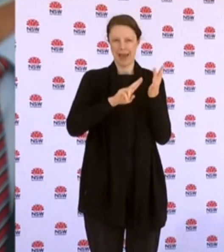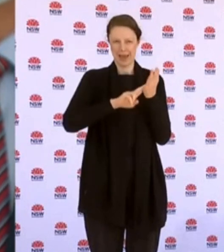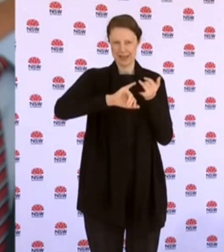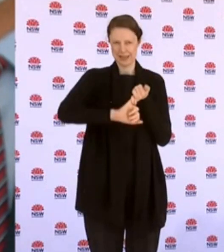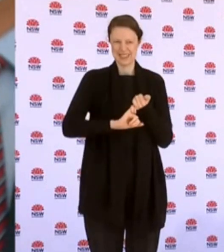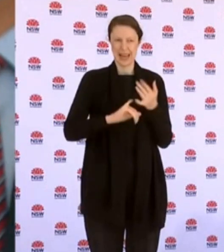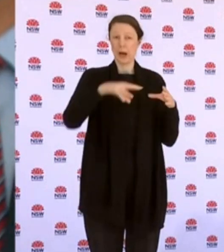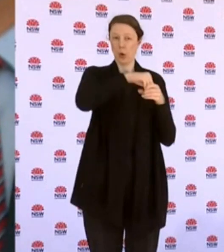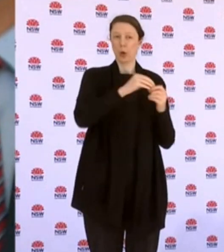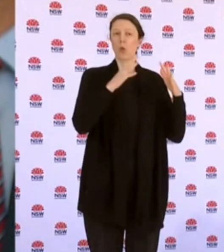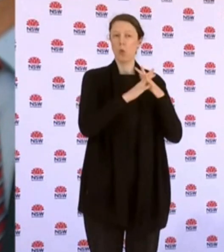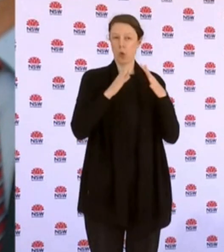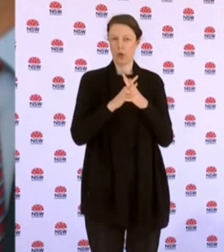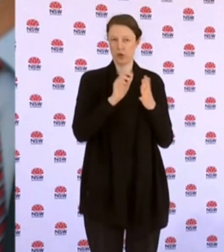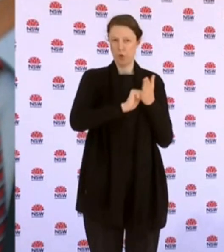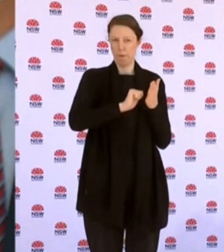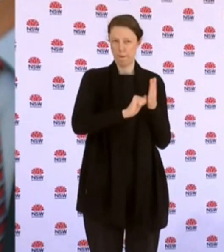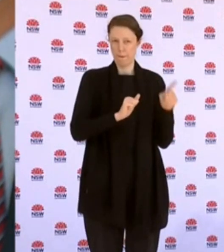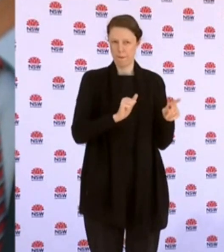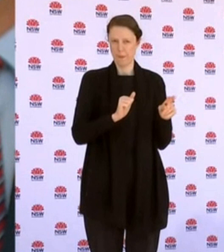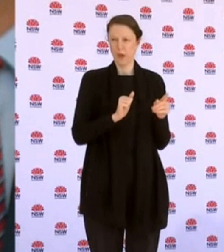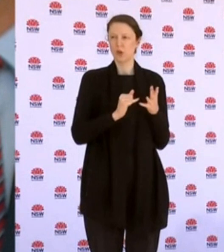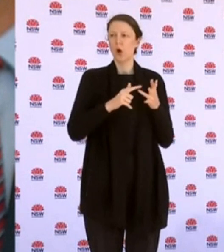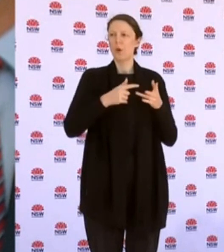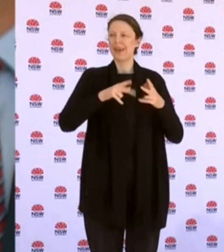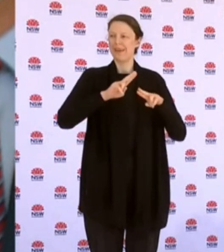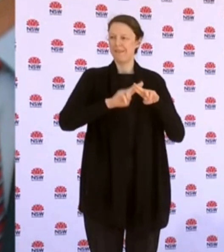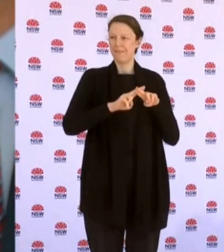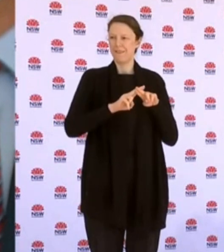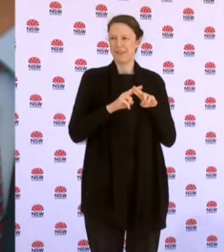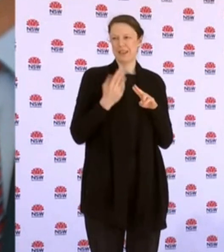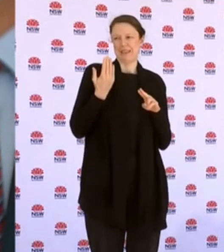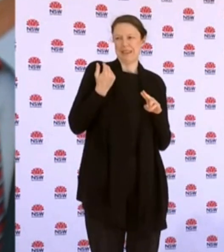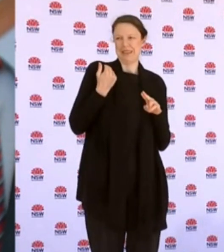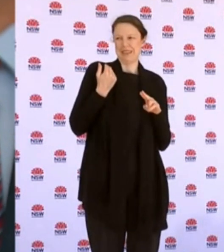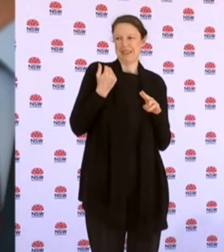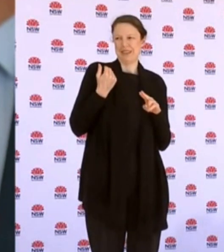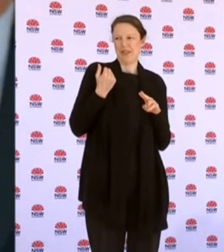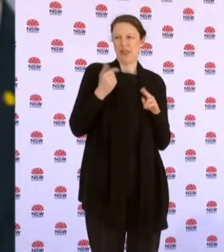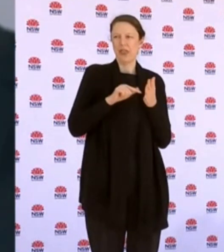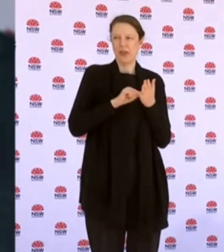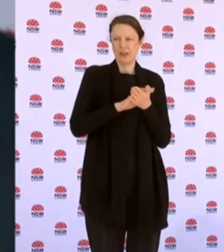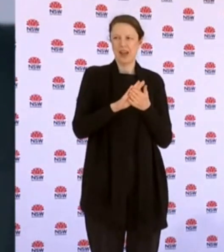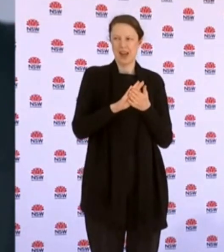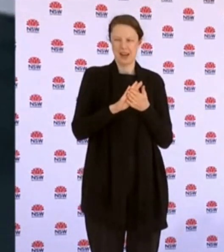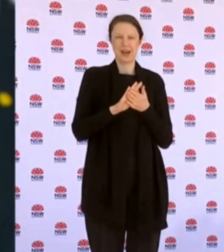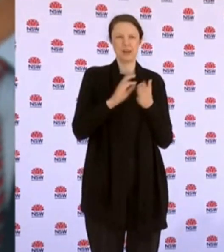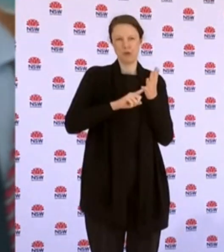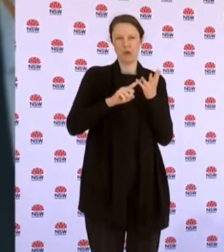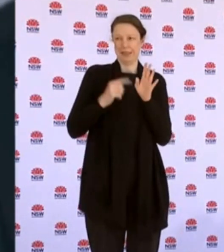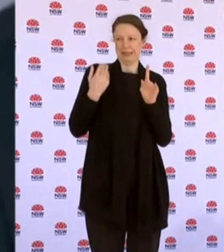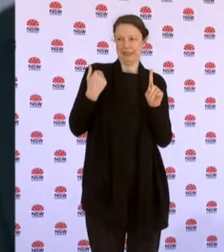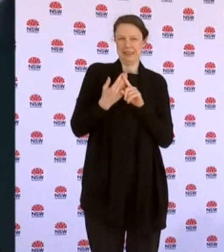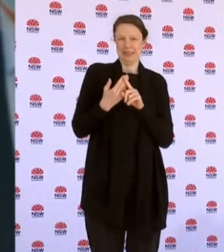July from 3:45 to 5 p.m. is a casual contact, and anyone who was in Woolworths specifically between